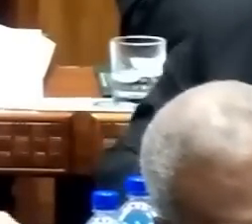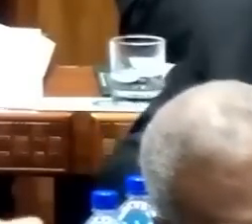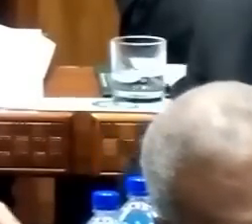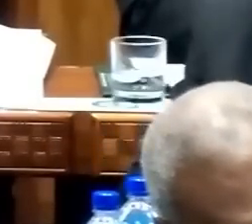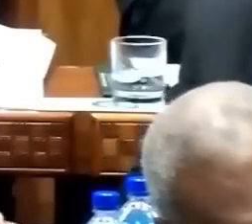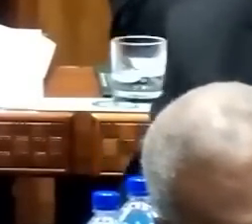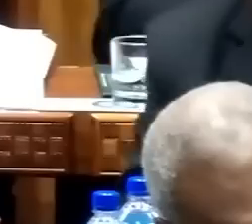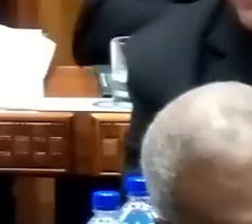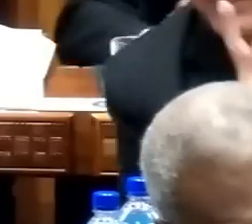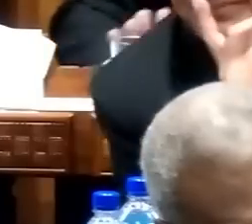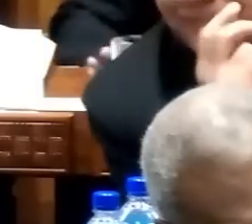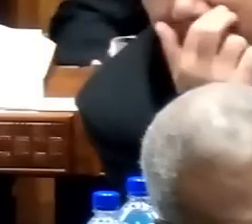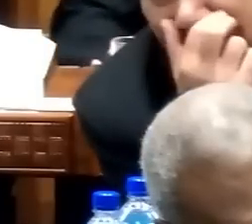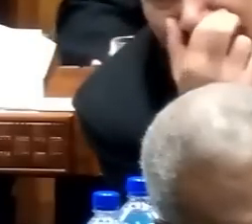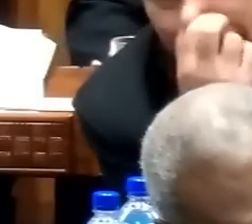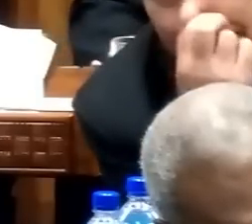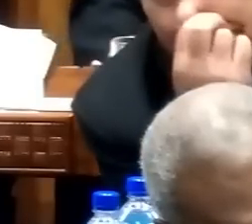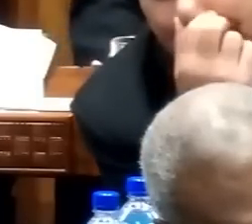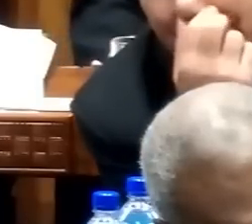Speaker,